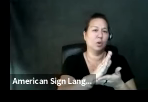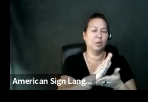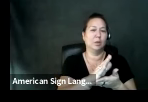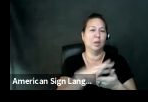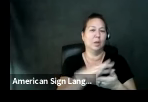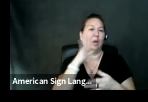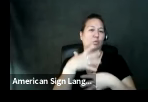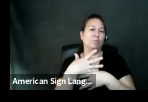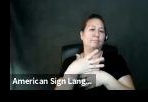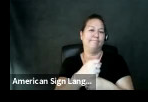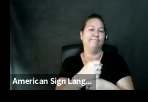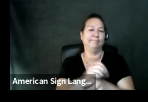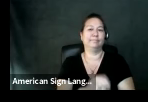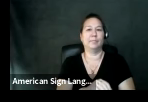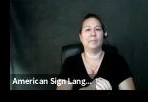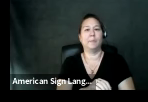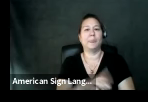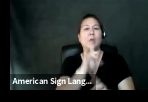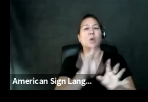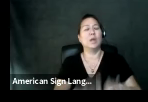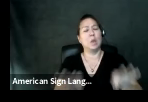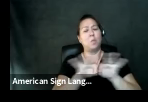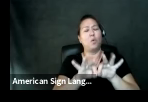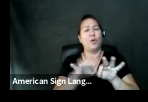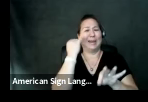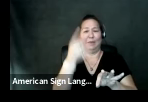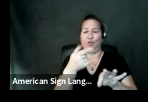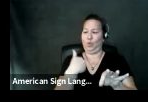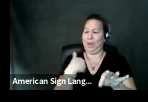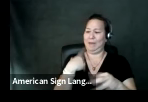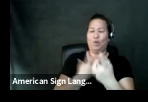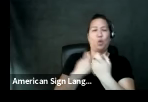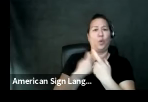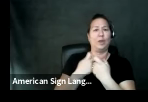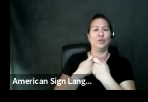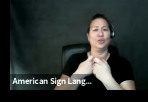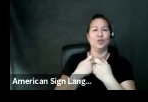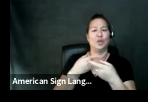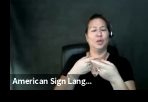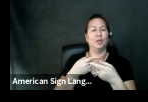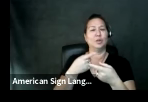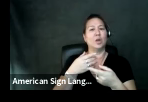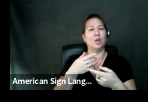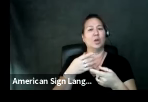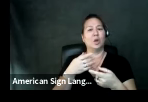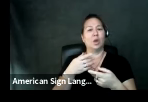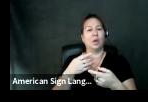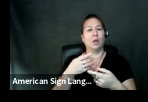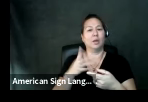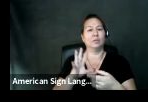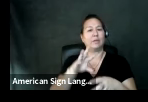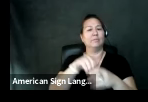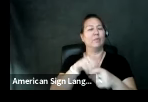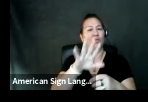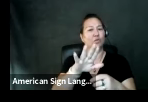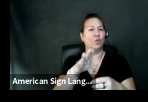overview. It's important that if you have any questions regarding your child's educations or your